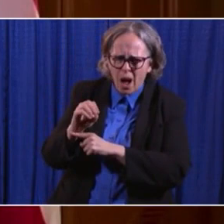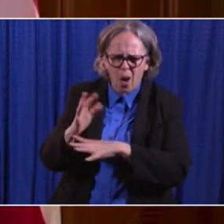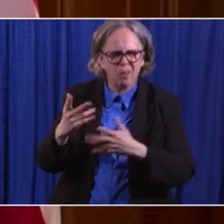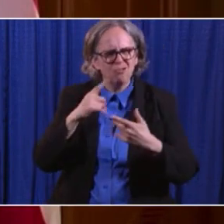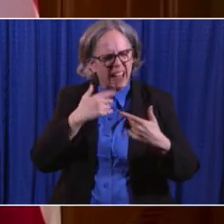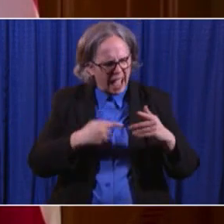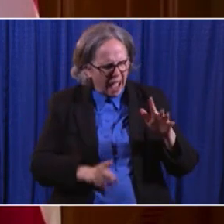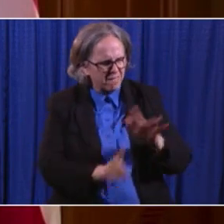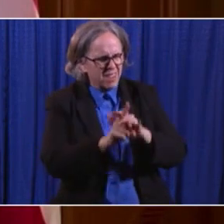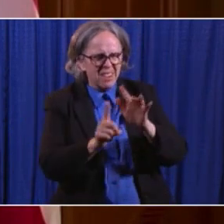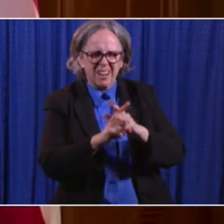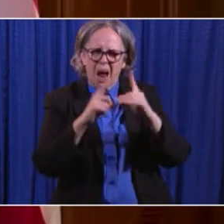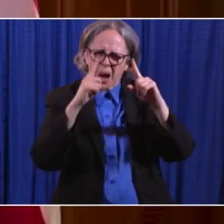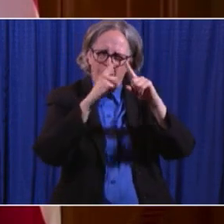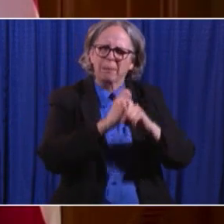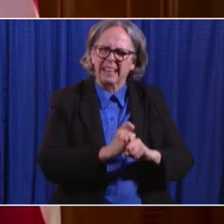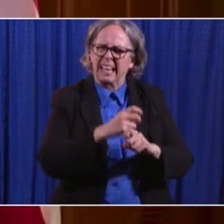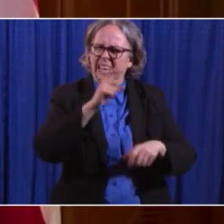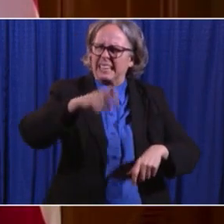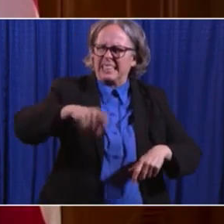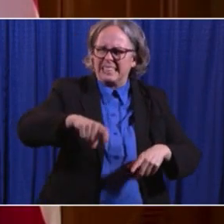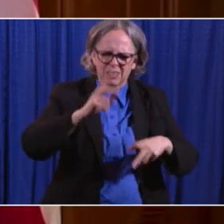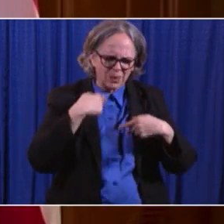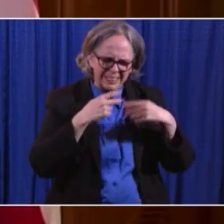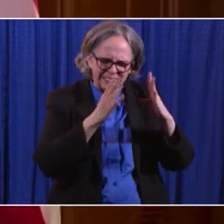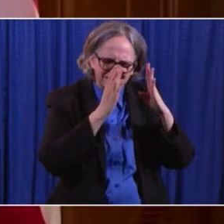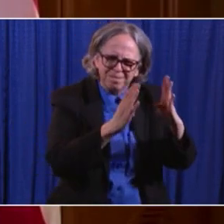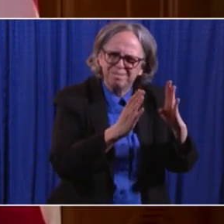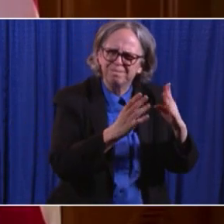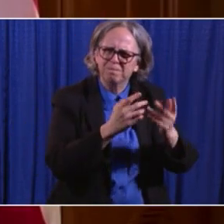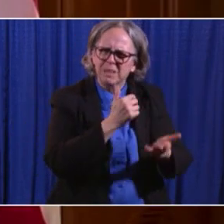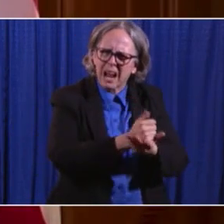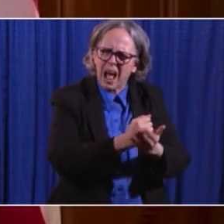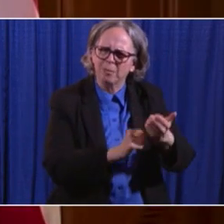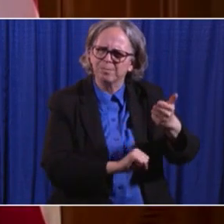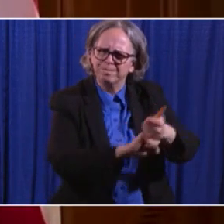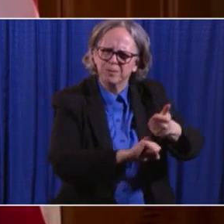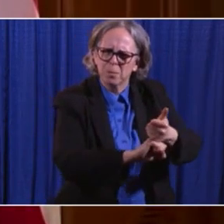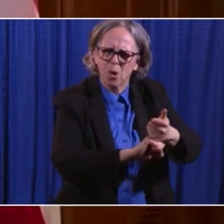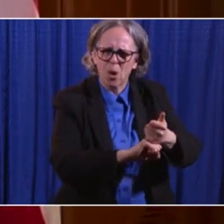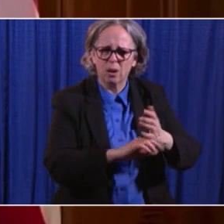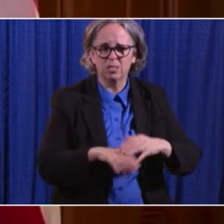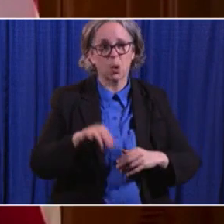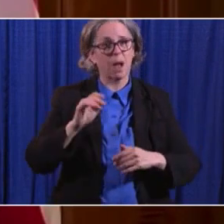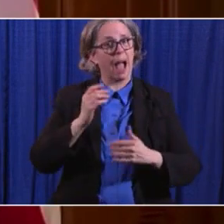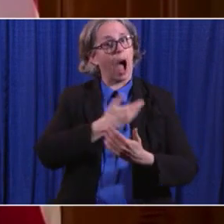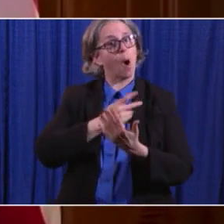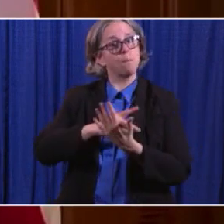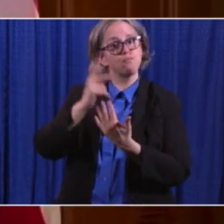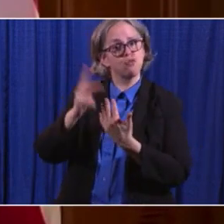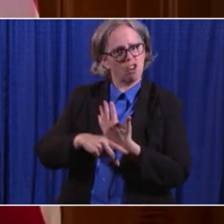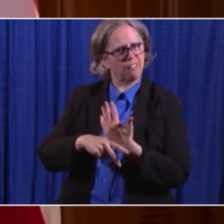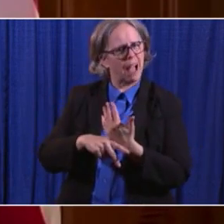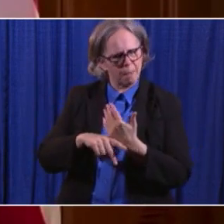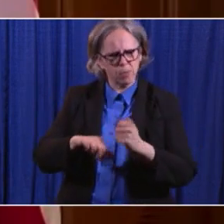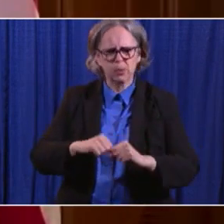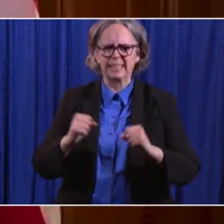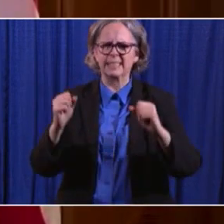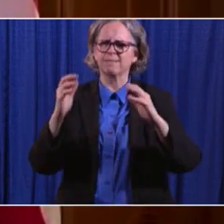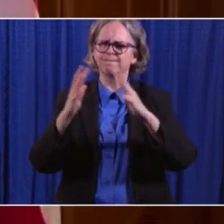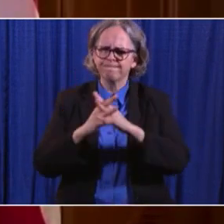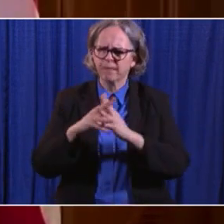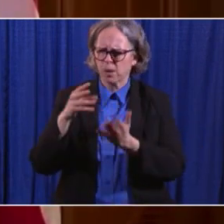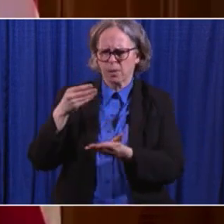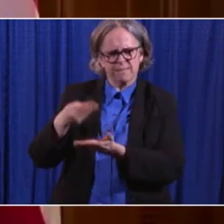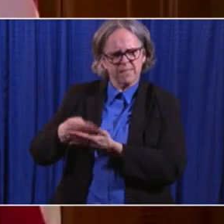complex needs. As a result of the program that we started, these youth have been able to get